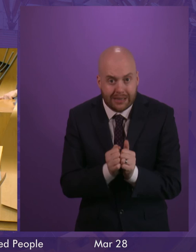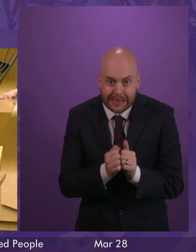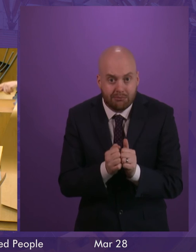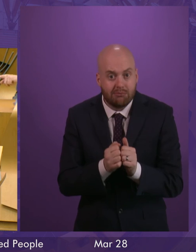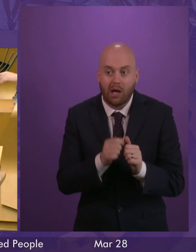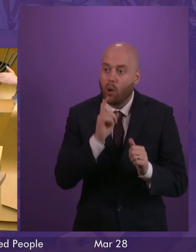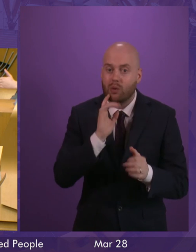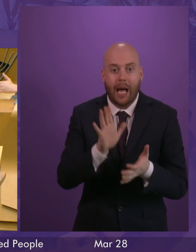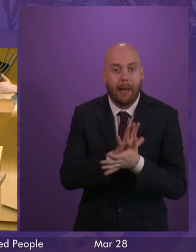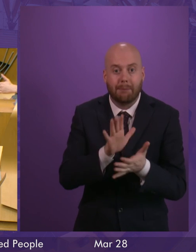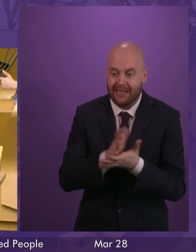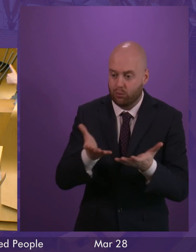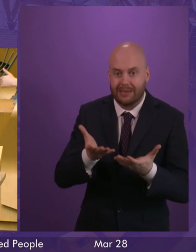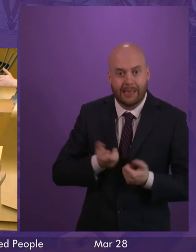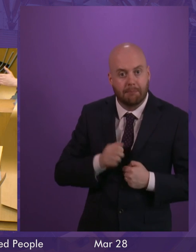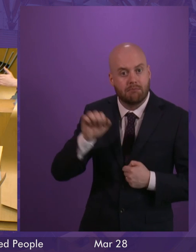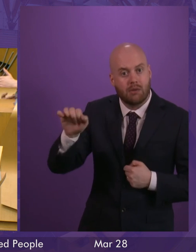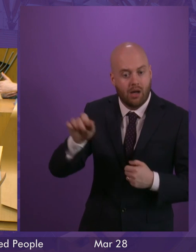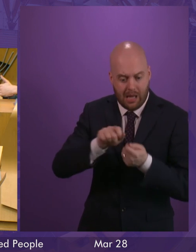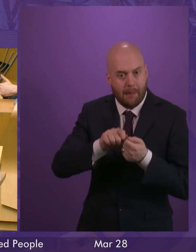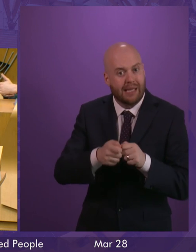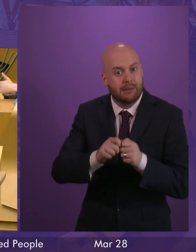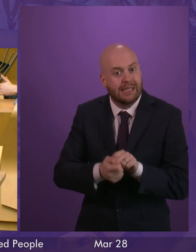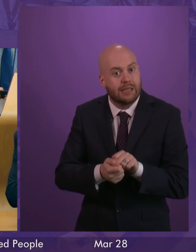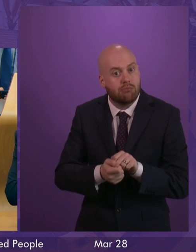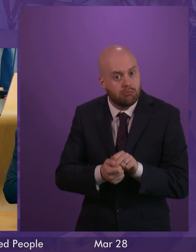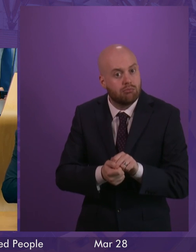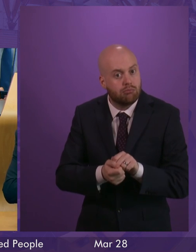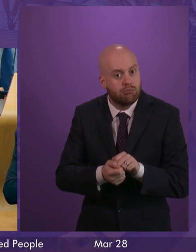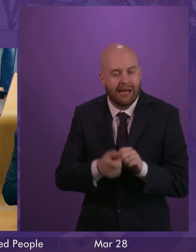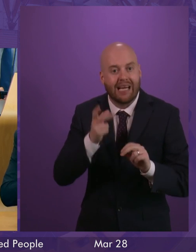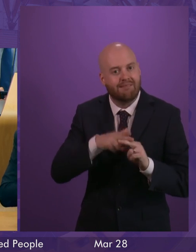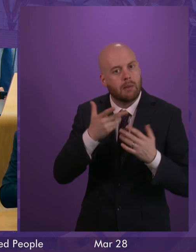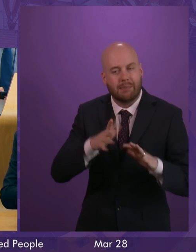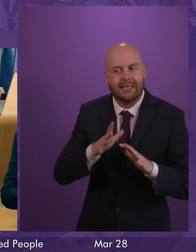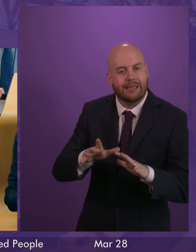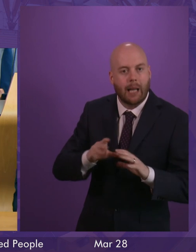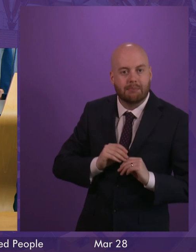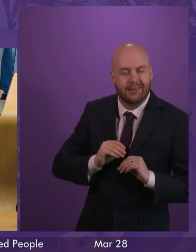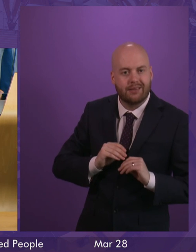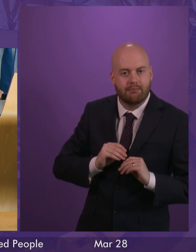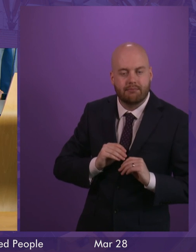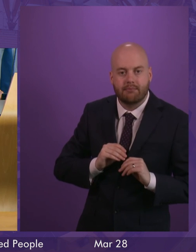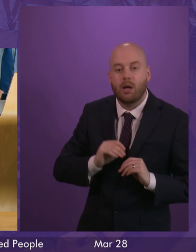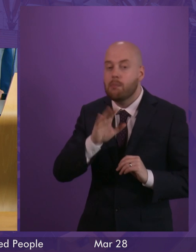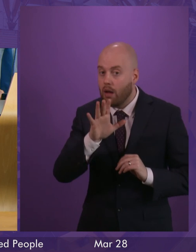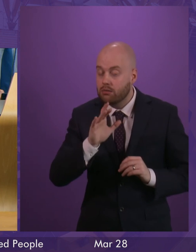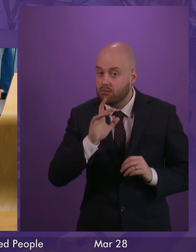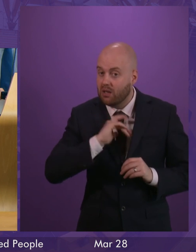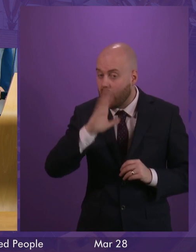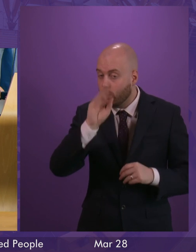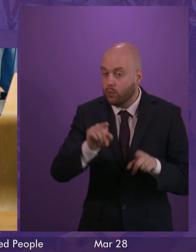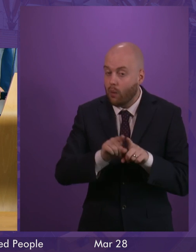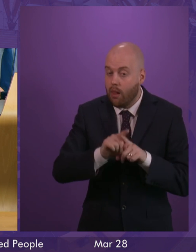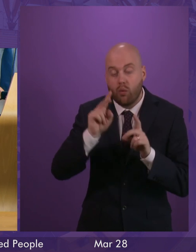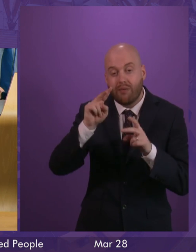happily accepted this amendment if it had been accepted for debate. What I will, of course, say is the review of mental health legislation and